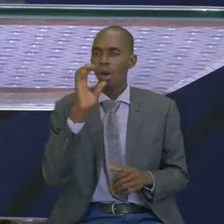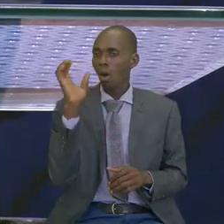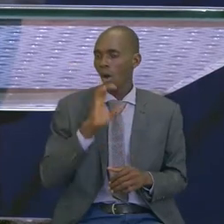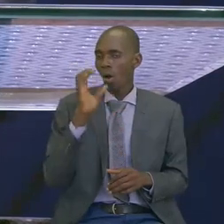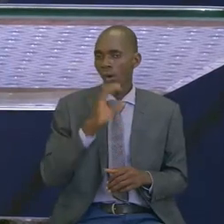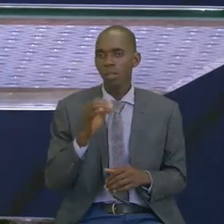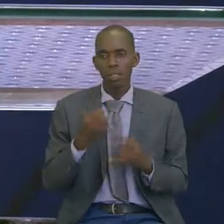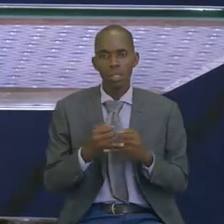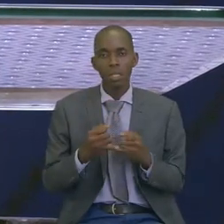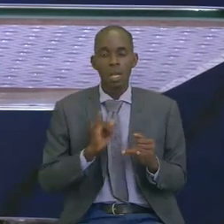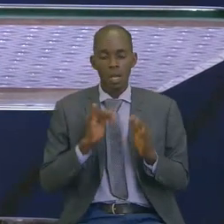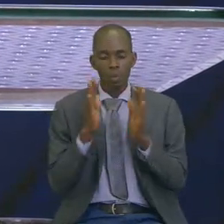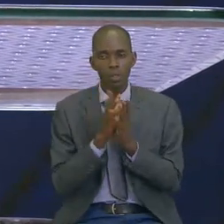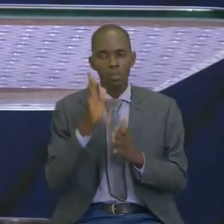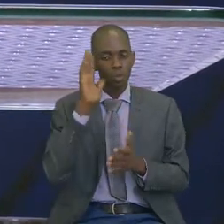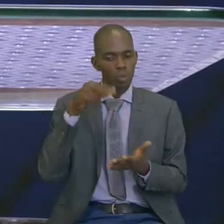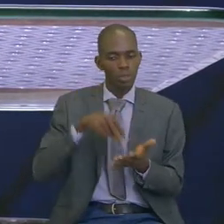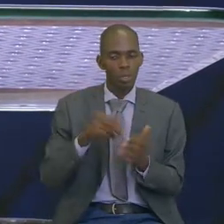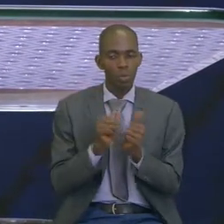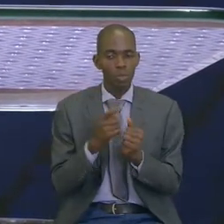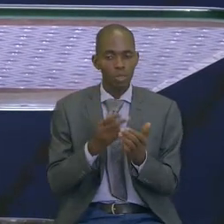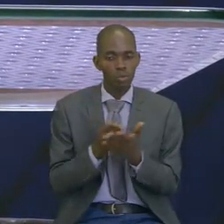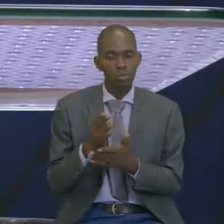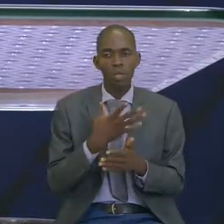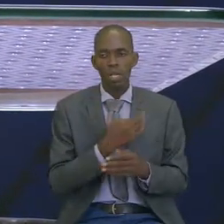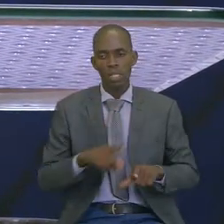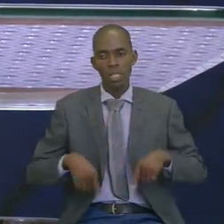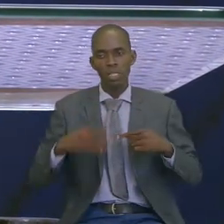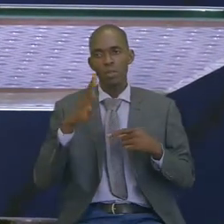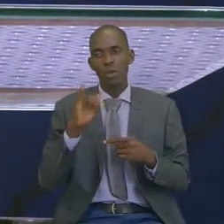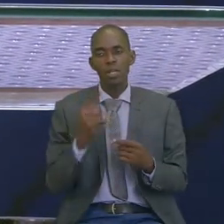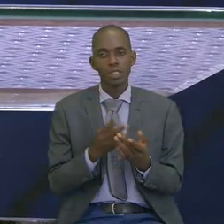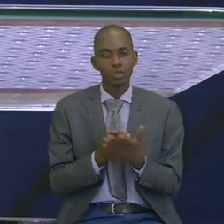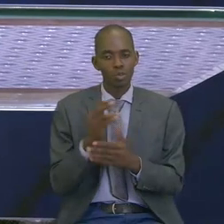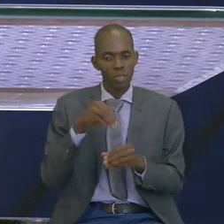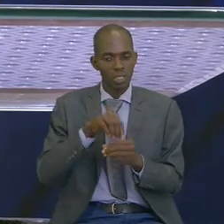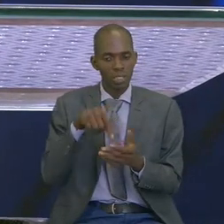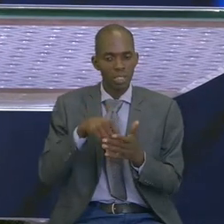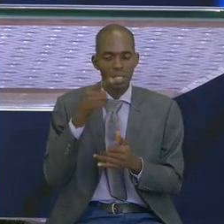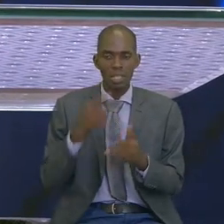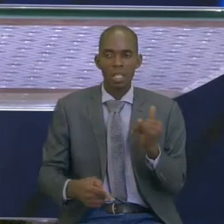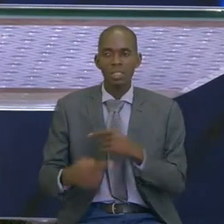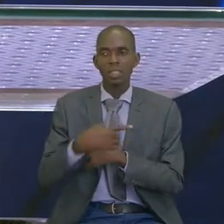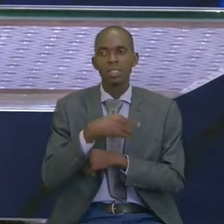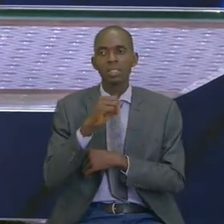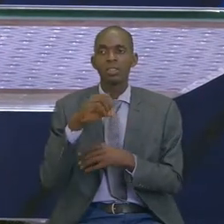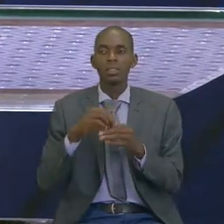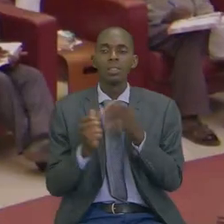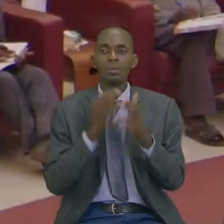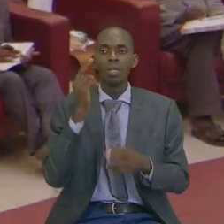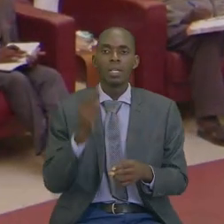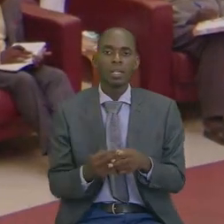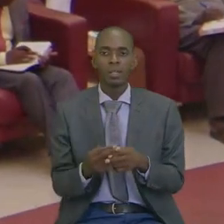on the truth, and we'll stand with the truth and live by the truth in these last days, in Jesus'